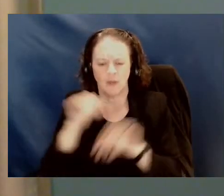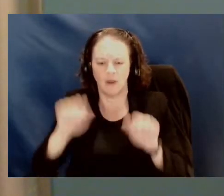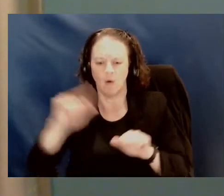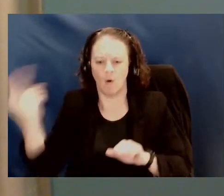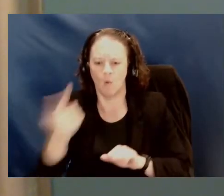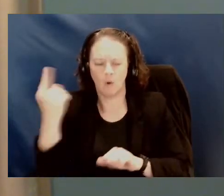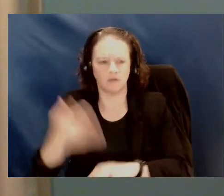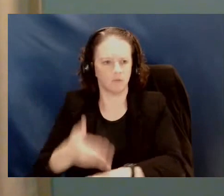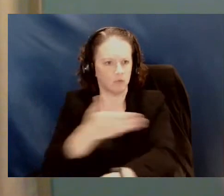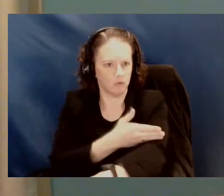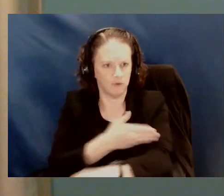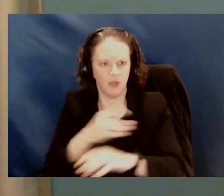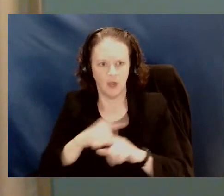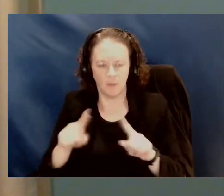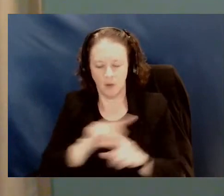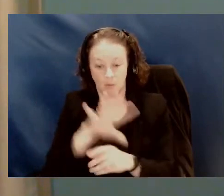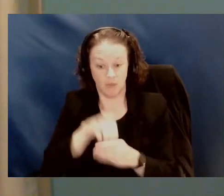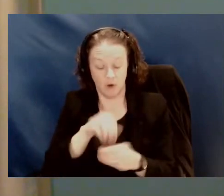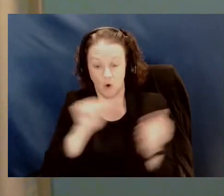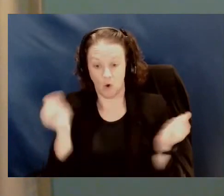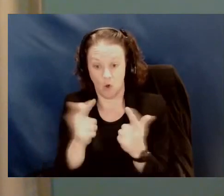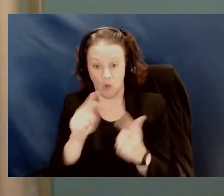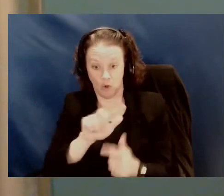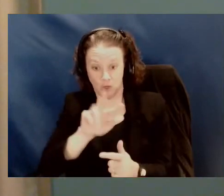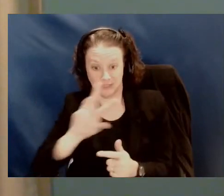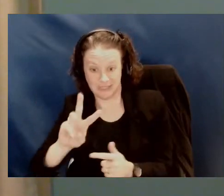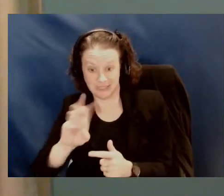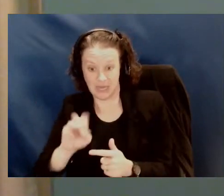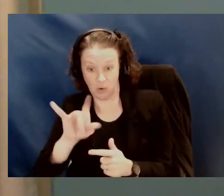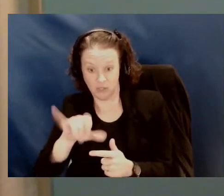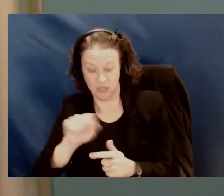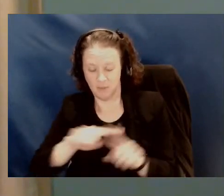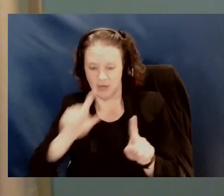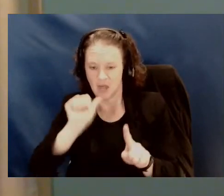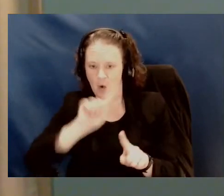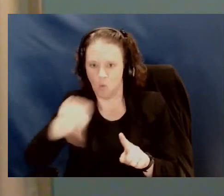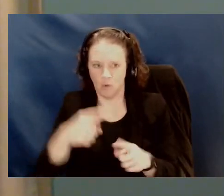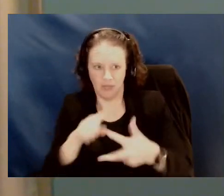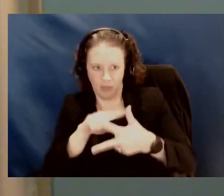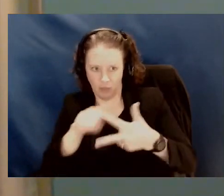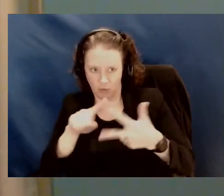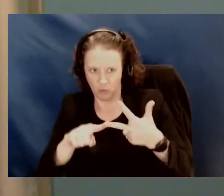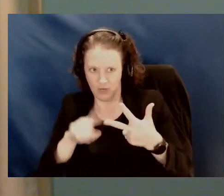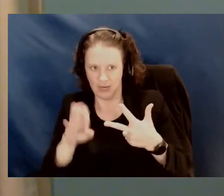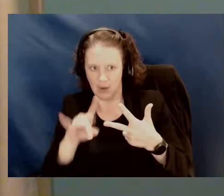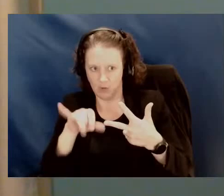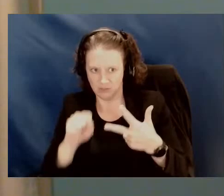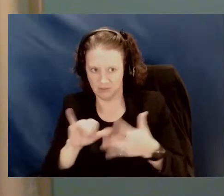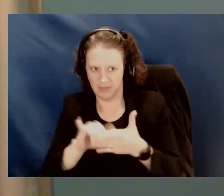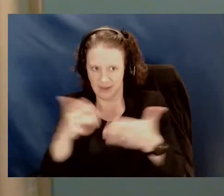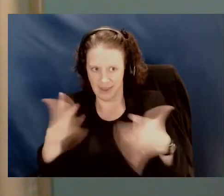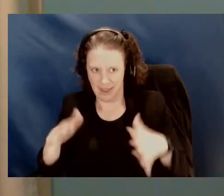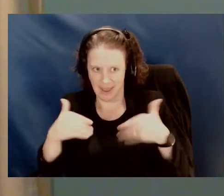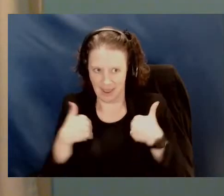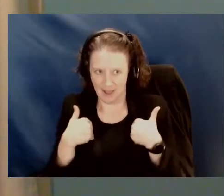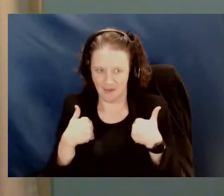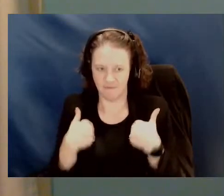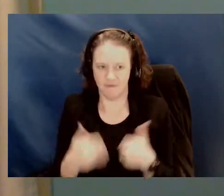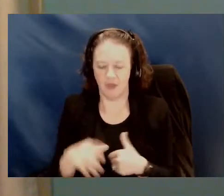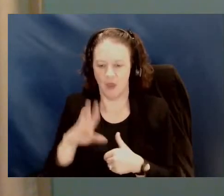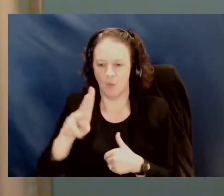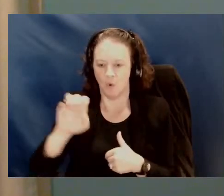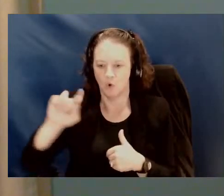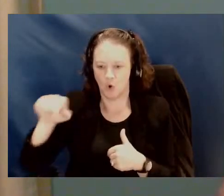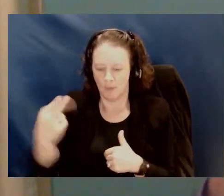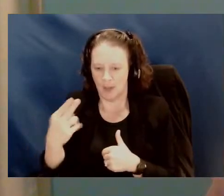all 36 counties, not just in the 3 counties that have it, is ballot tracking. Multnomah and Marion and Yamhill County